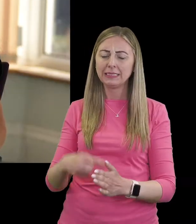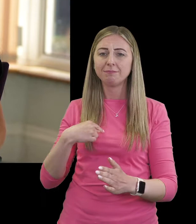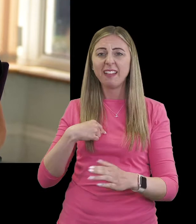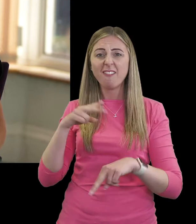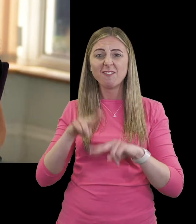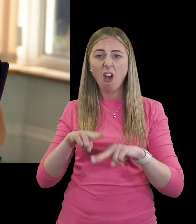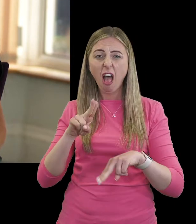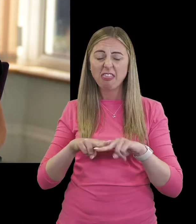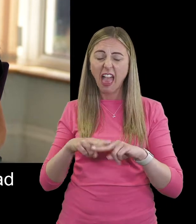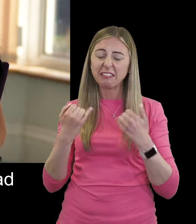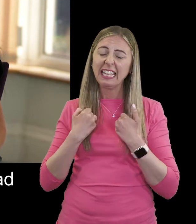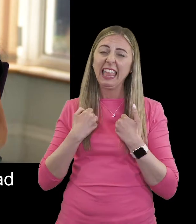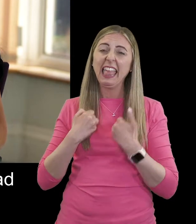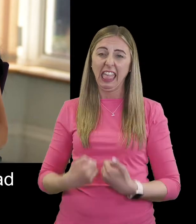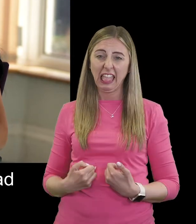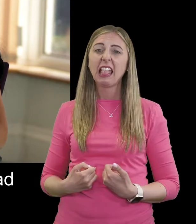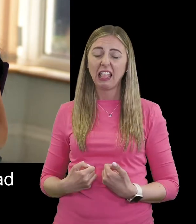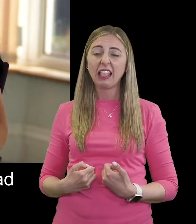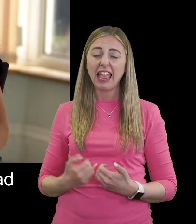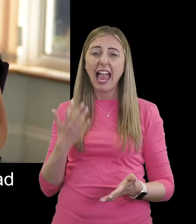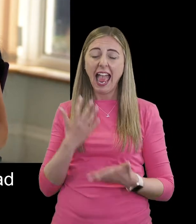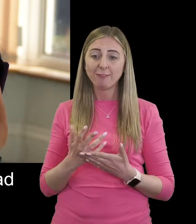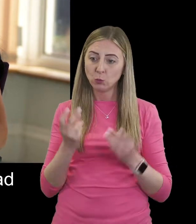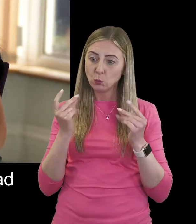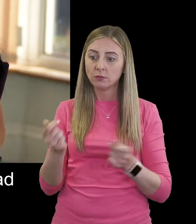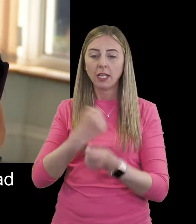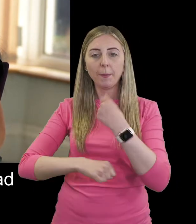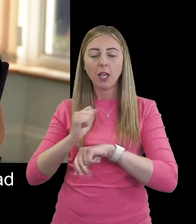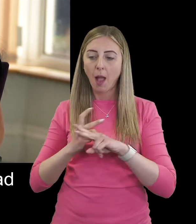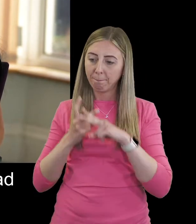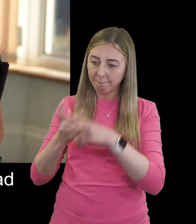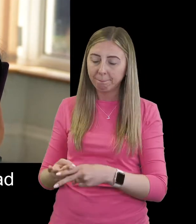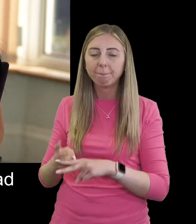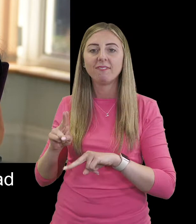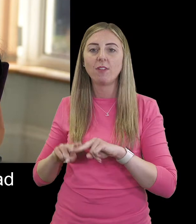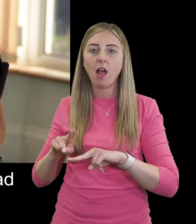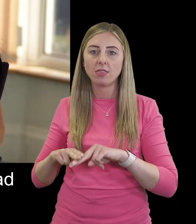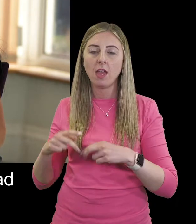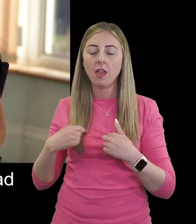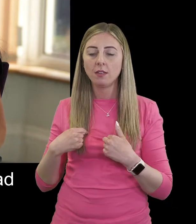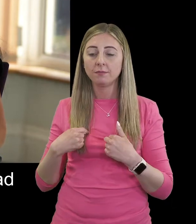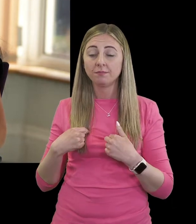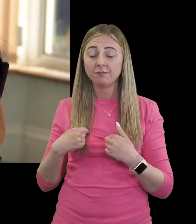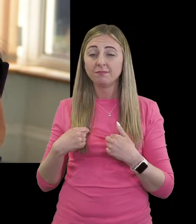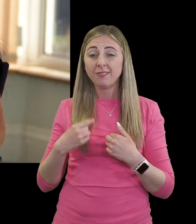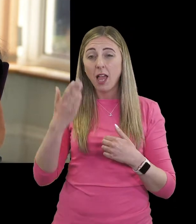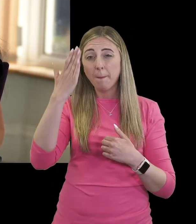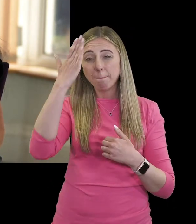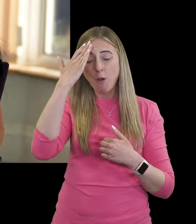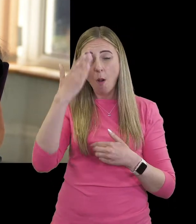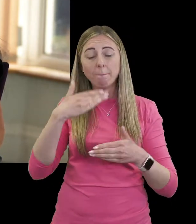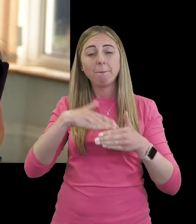became very, very unwell, and I became a carer rapidly for my dad. My mum-in-law died. We had lots